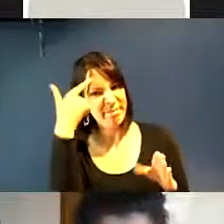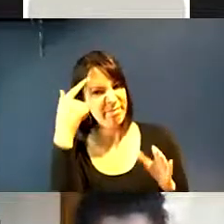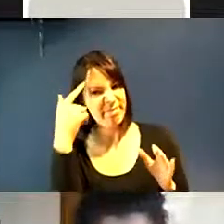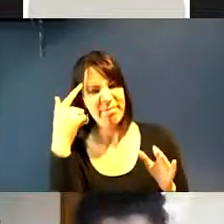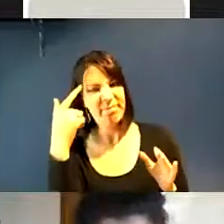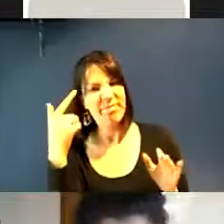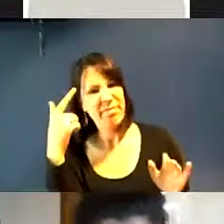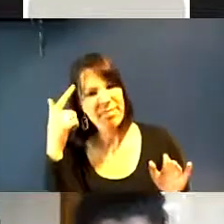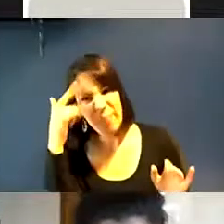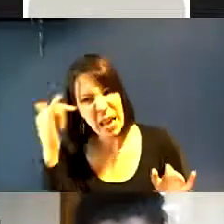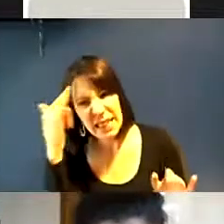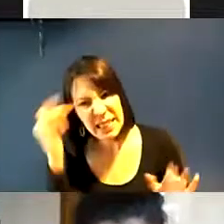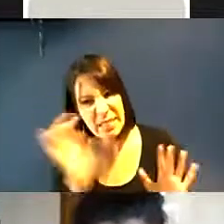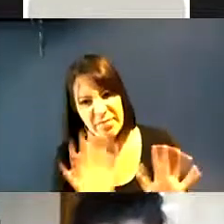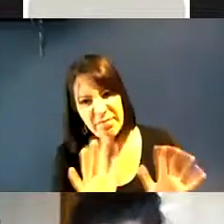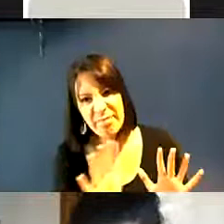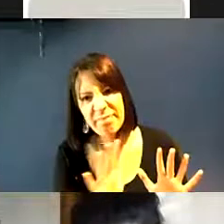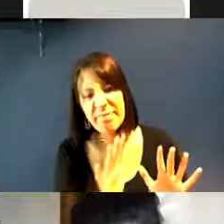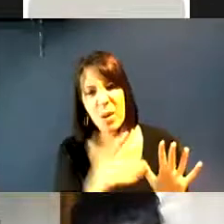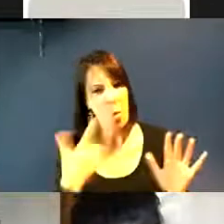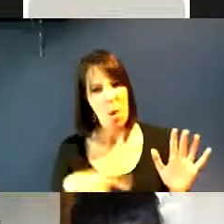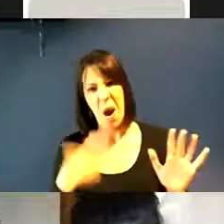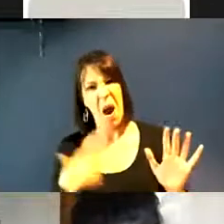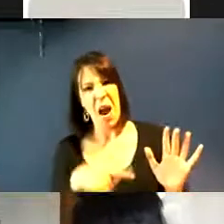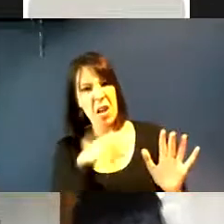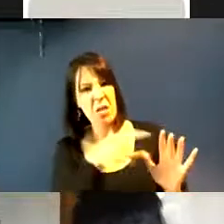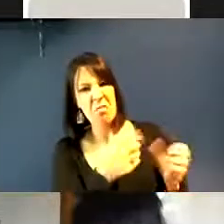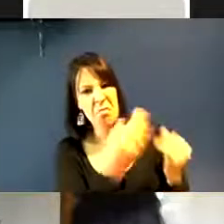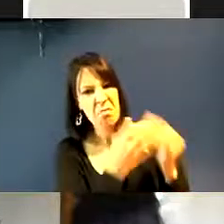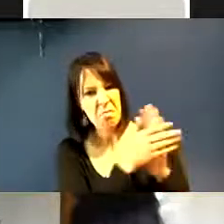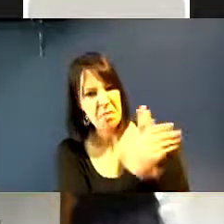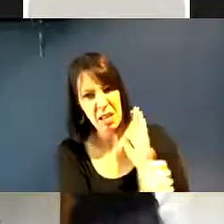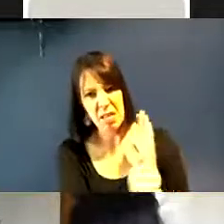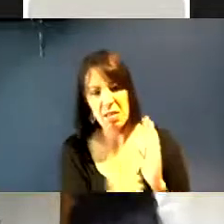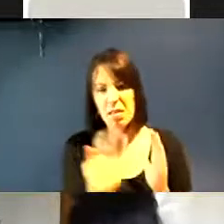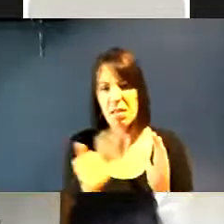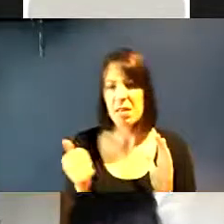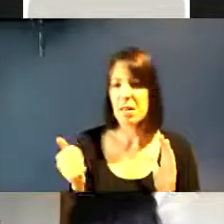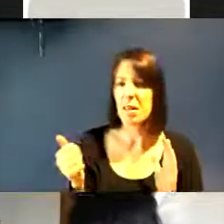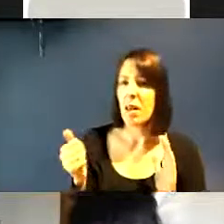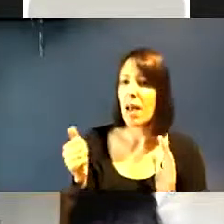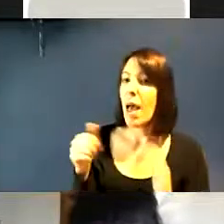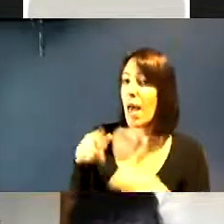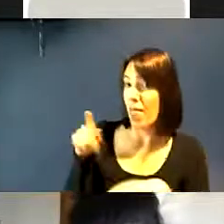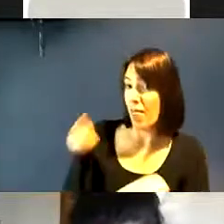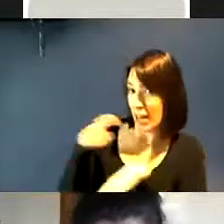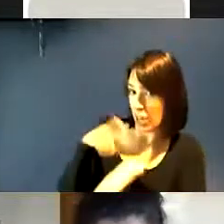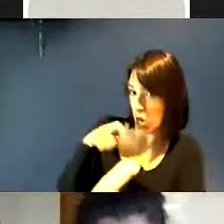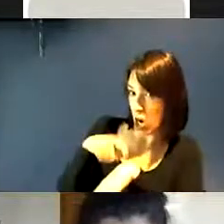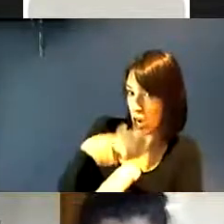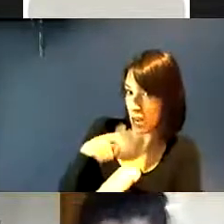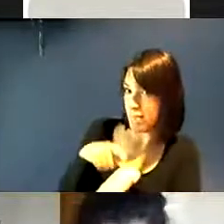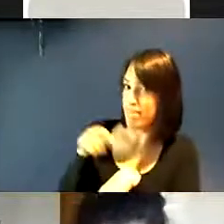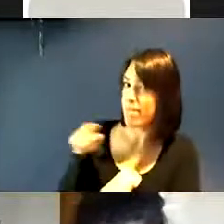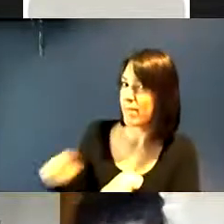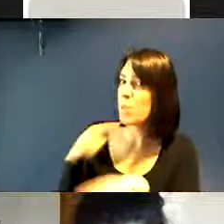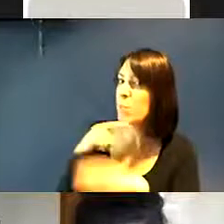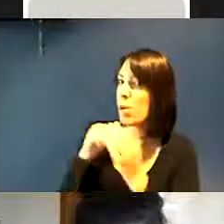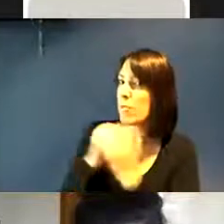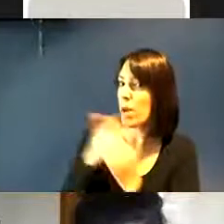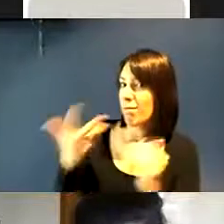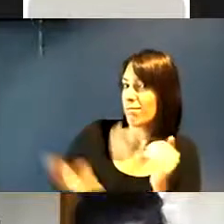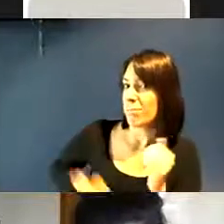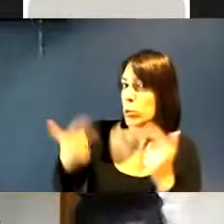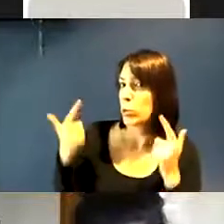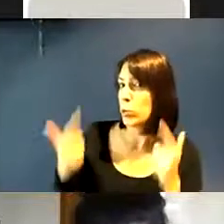worked before. Why do you want to go down this path? And at the time, he was earning too much, so I couldn't get Centrelink. So there was no actual income